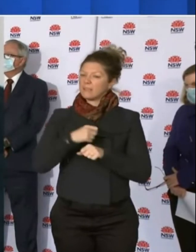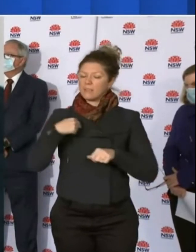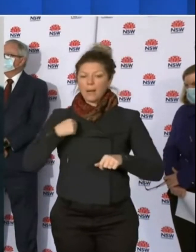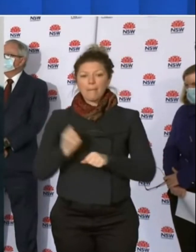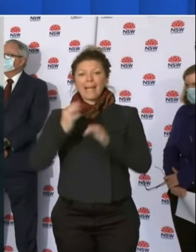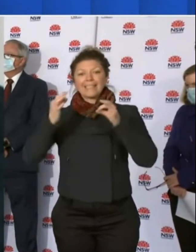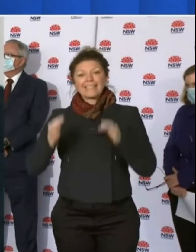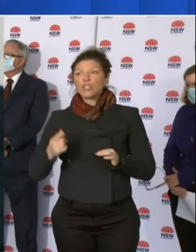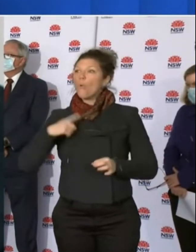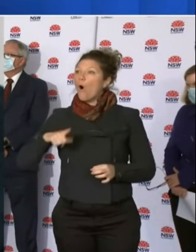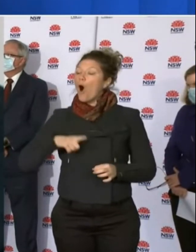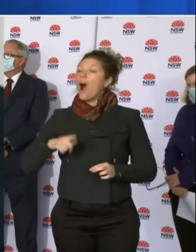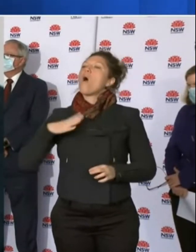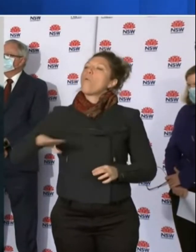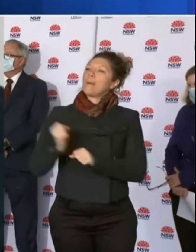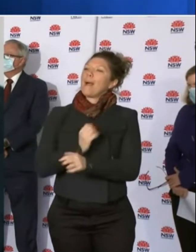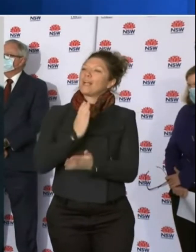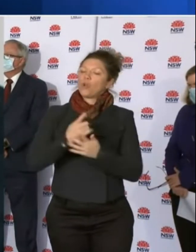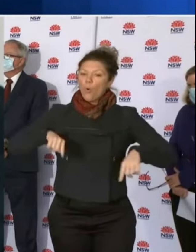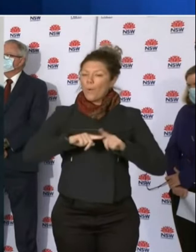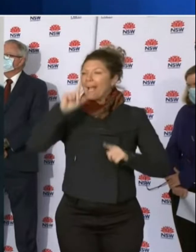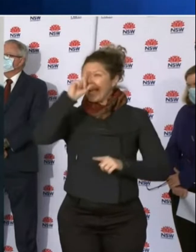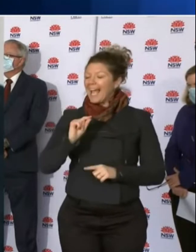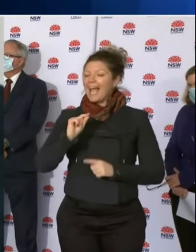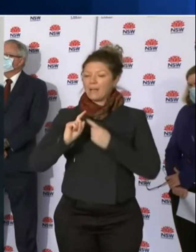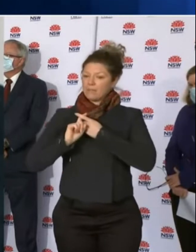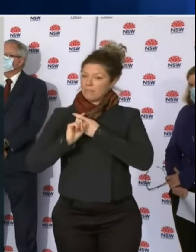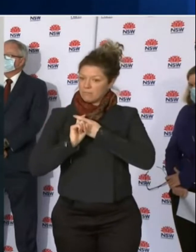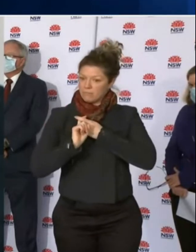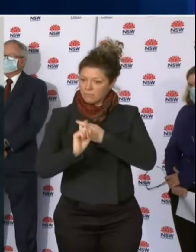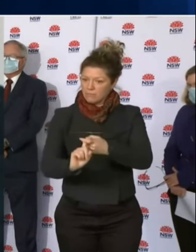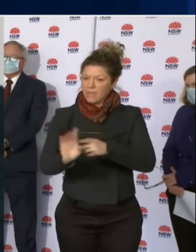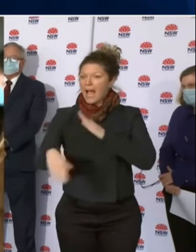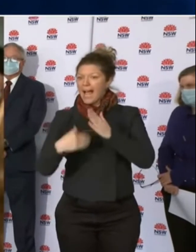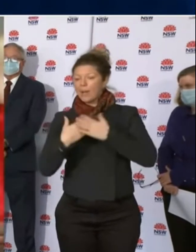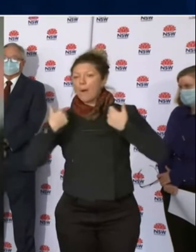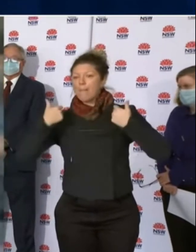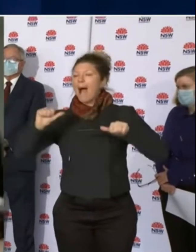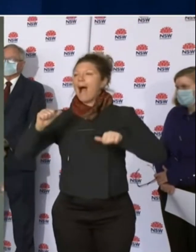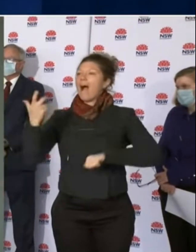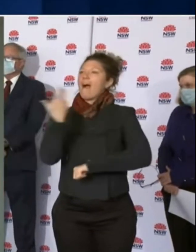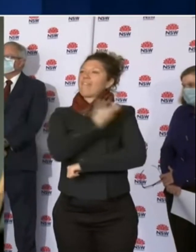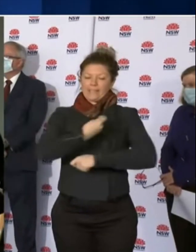and as freely as possible until we get the vaccination rates up. Just on the vaccination shutdown, Premier.